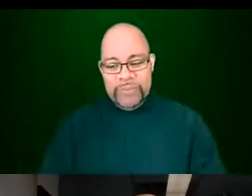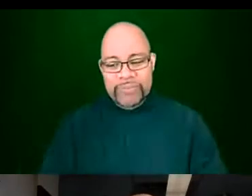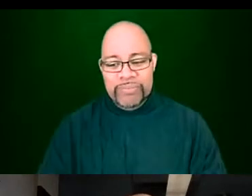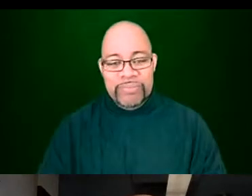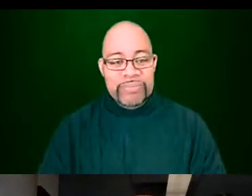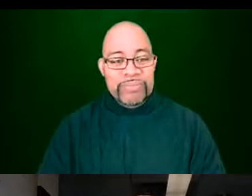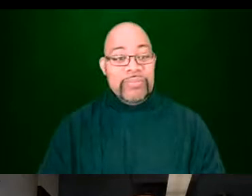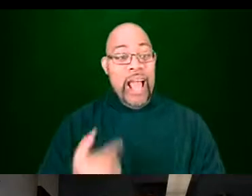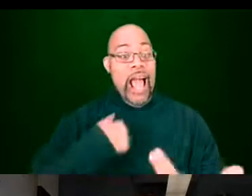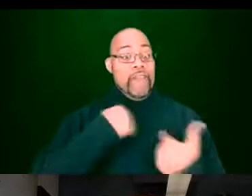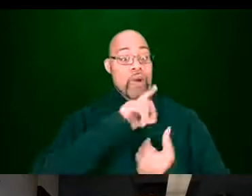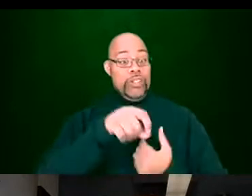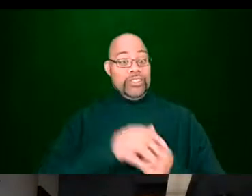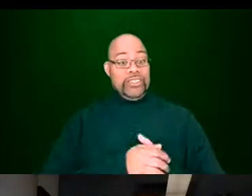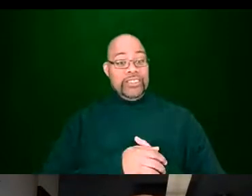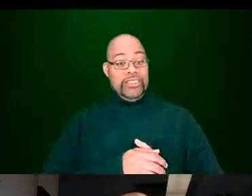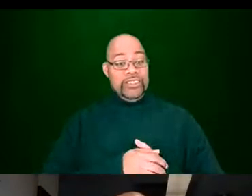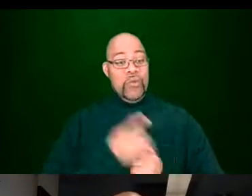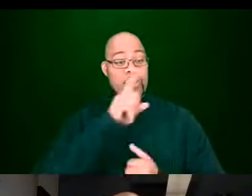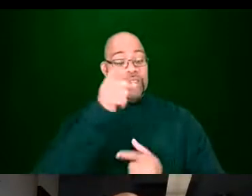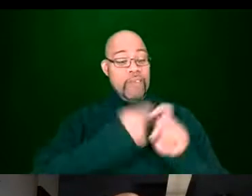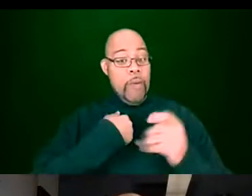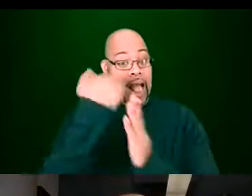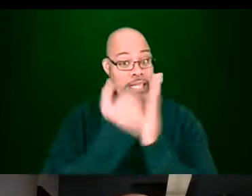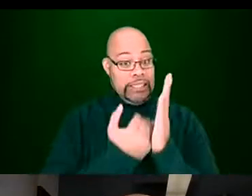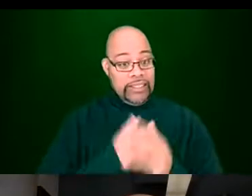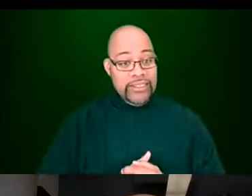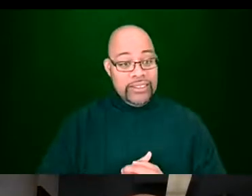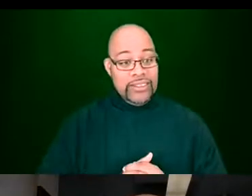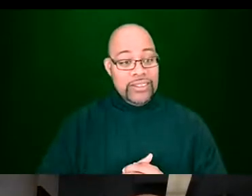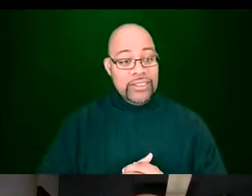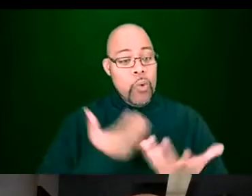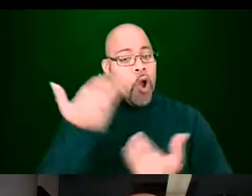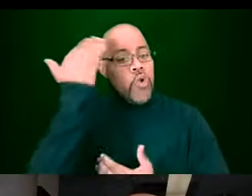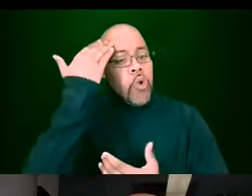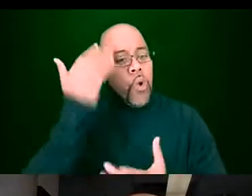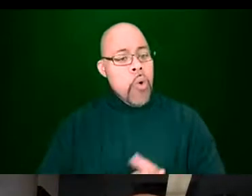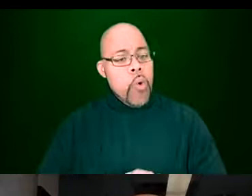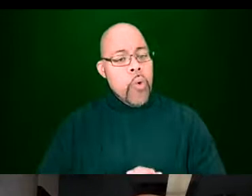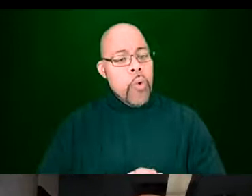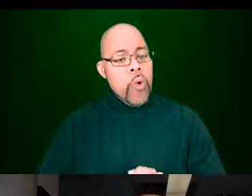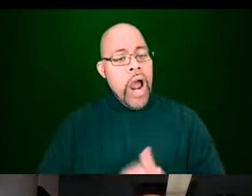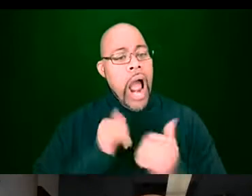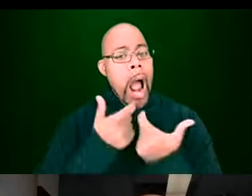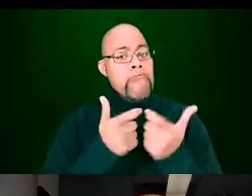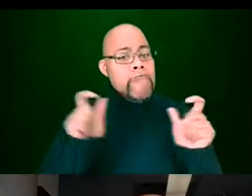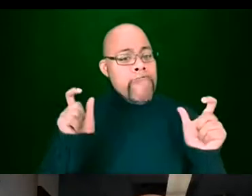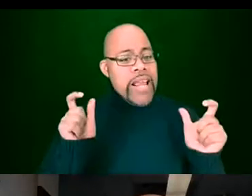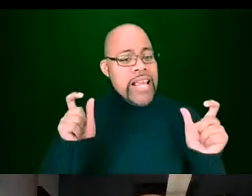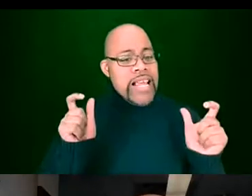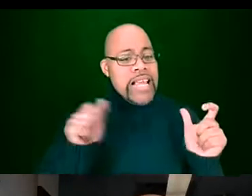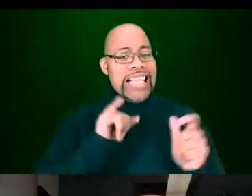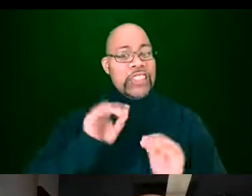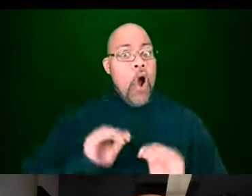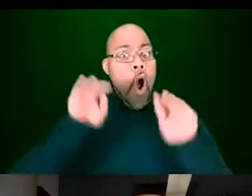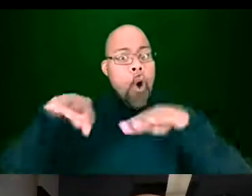I actually have a question, and this is one of the questions from our list. We wanted to know, how big is the